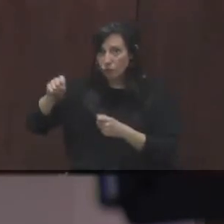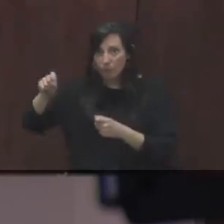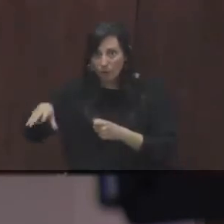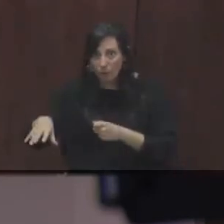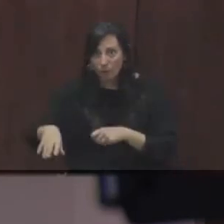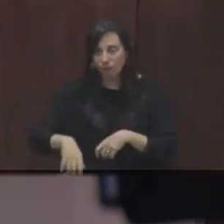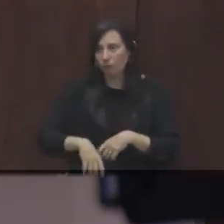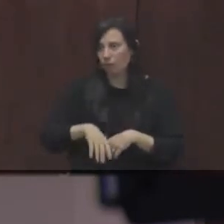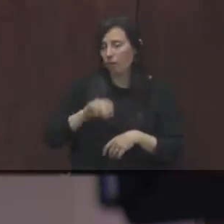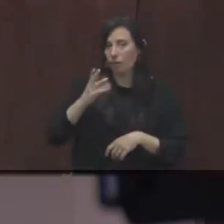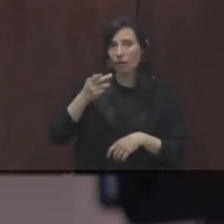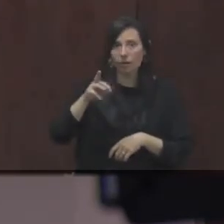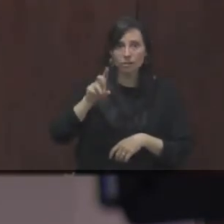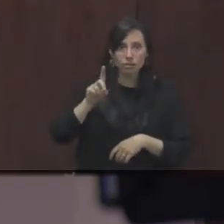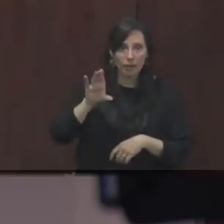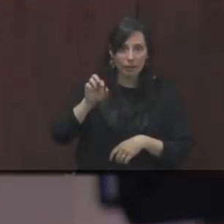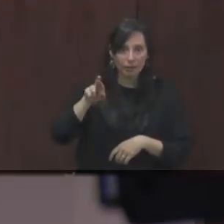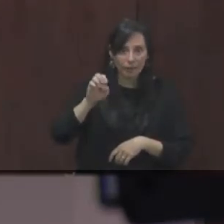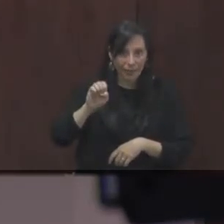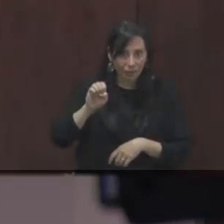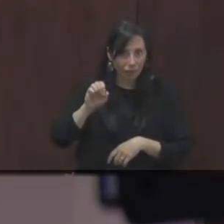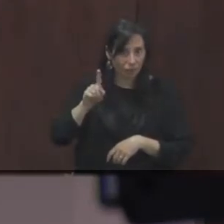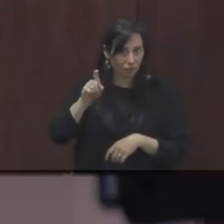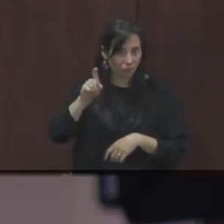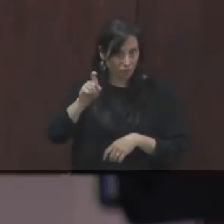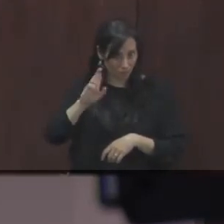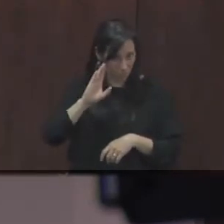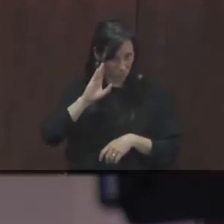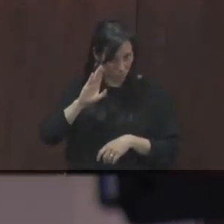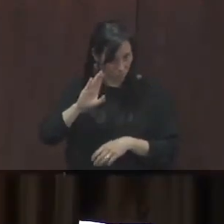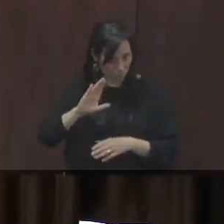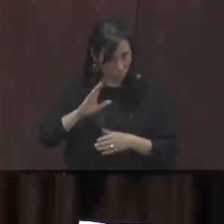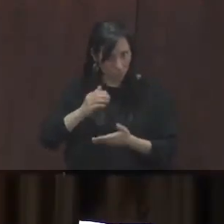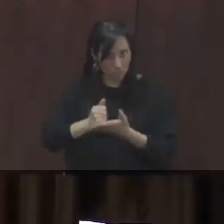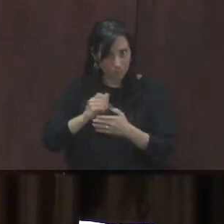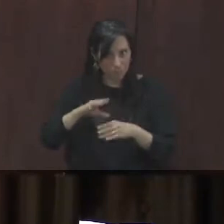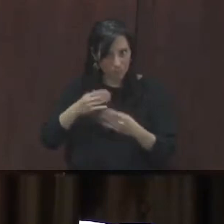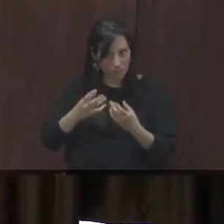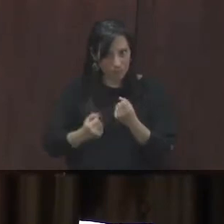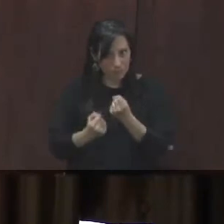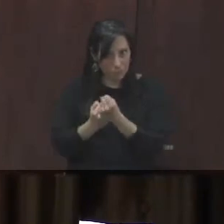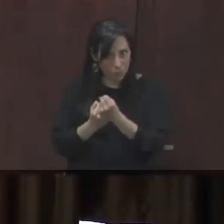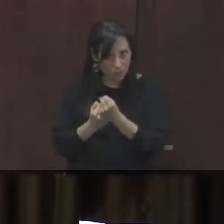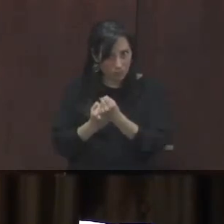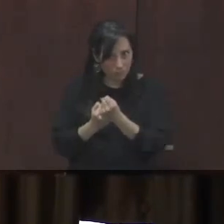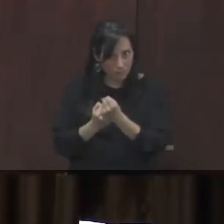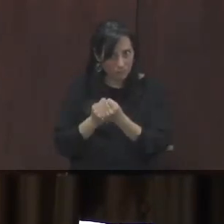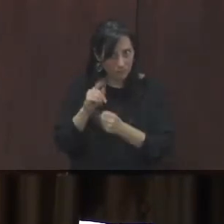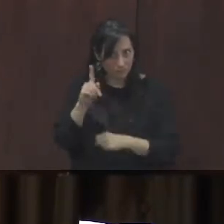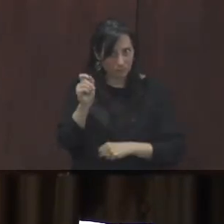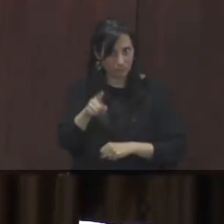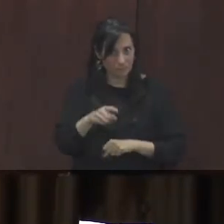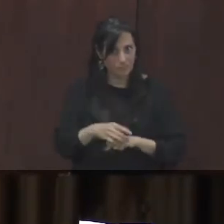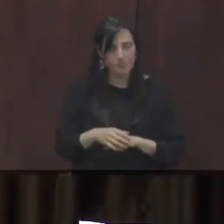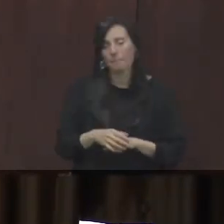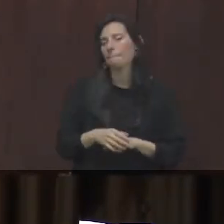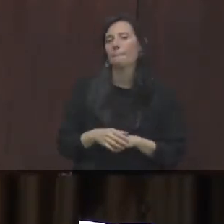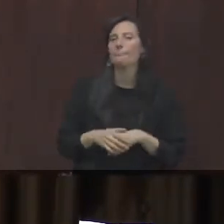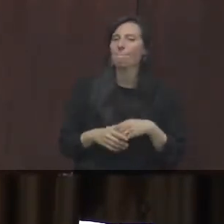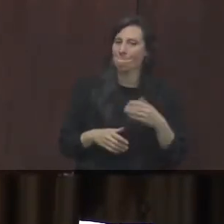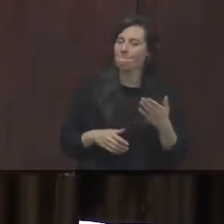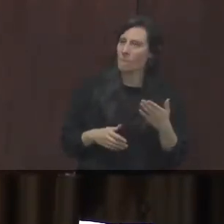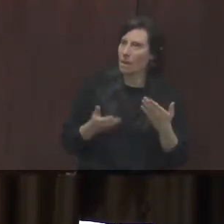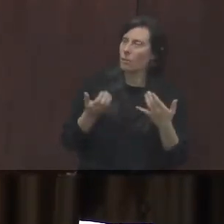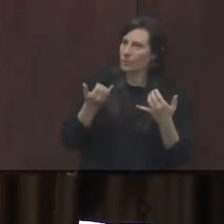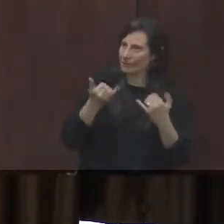What work is being done on that front? So still very early with the 1A and 1B pieces,